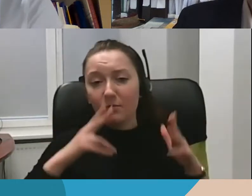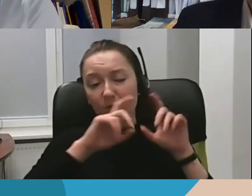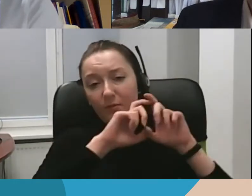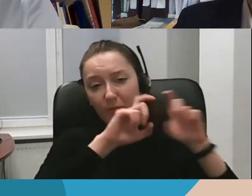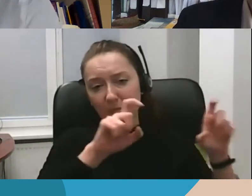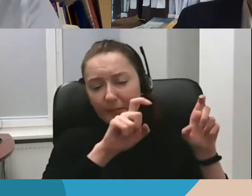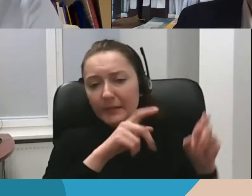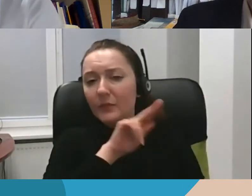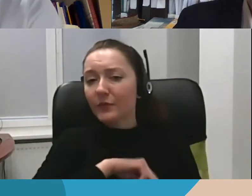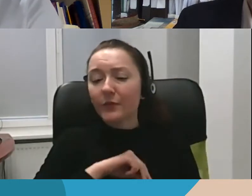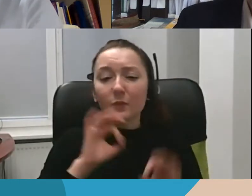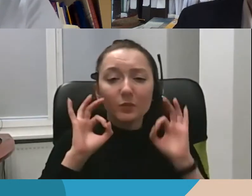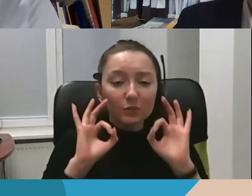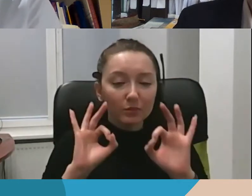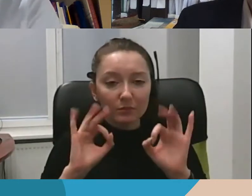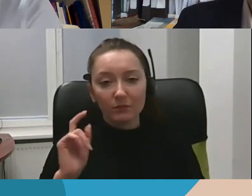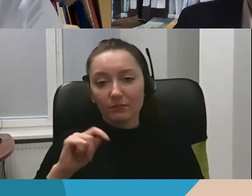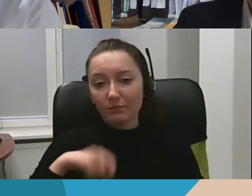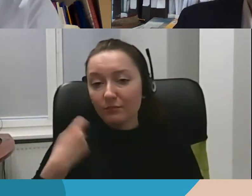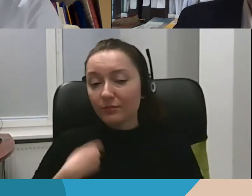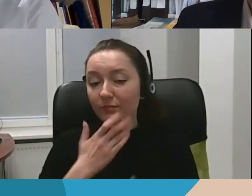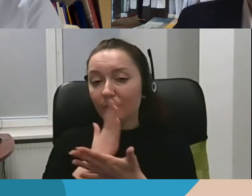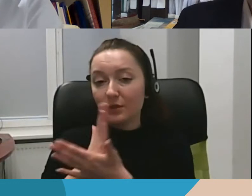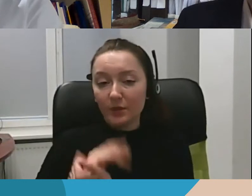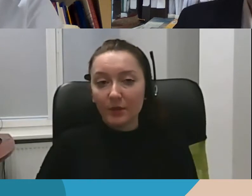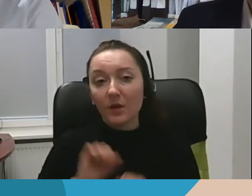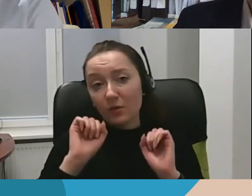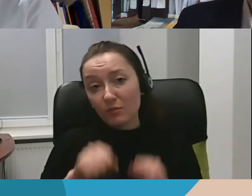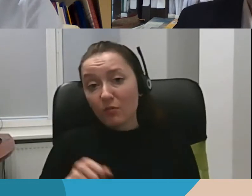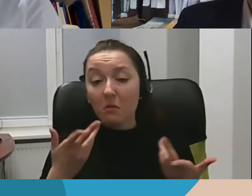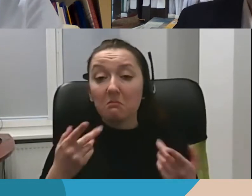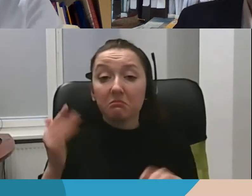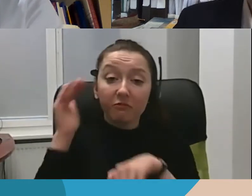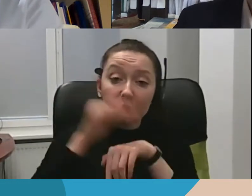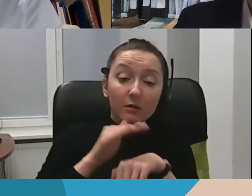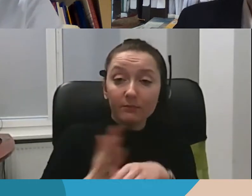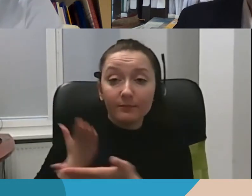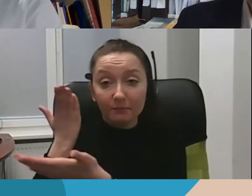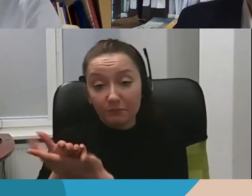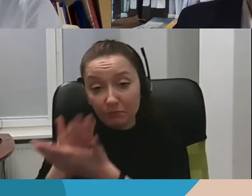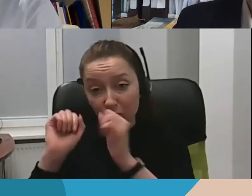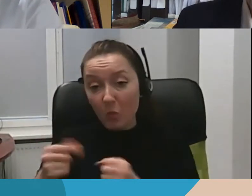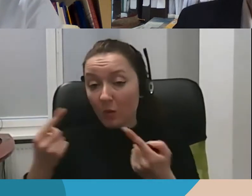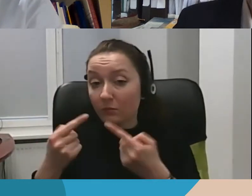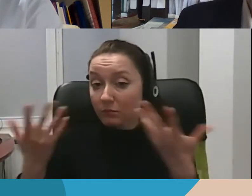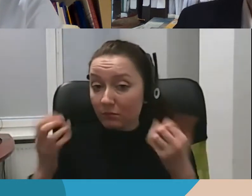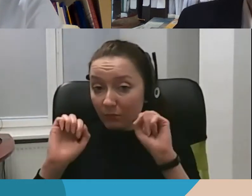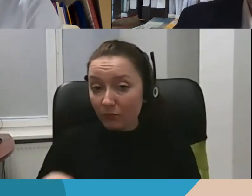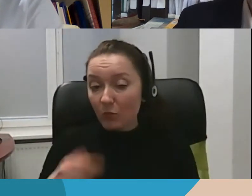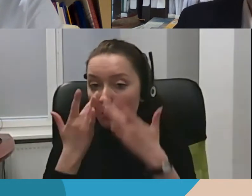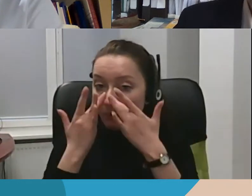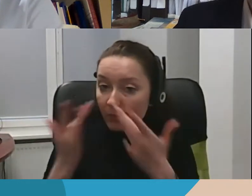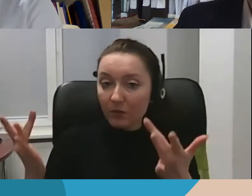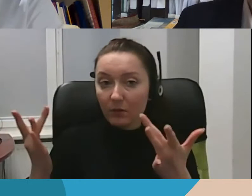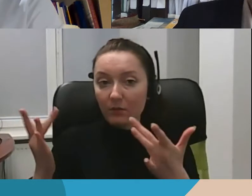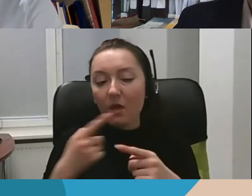that would be a counter argument saying, well, you know, it's a rarely used mechanism and yet it was launched. And